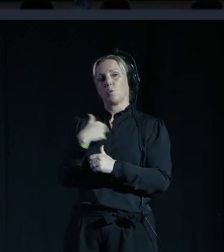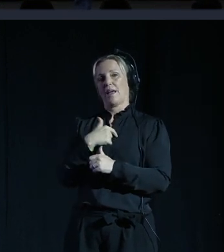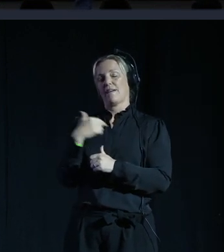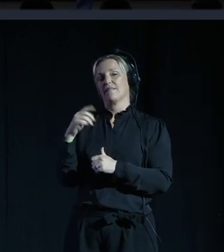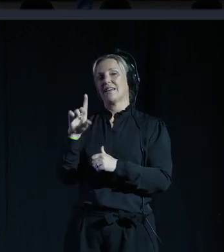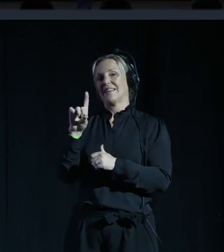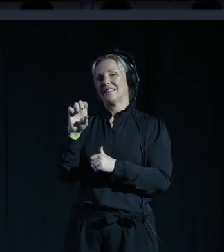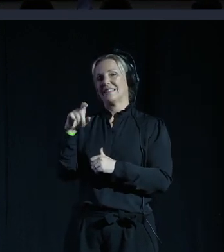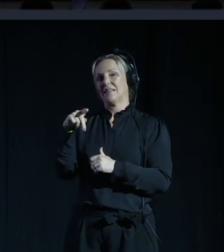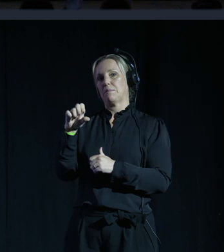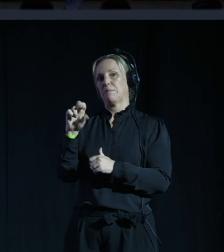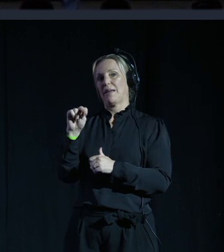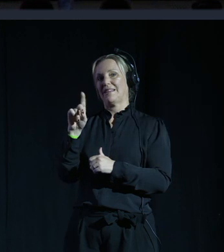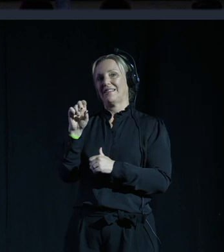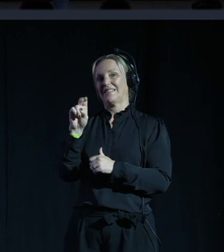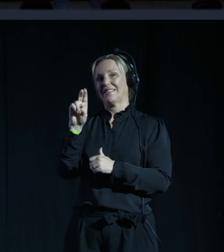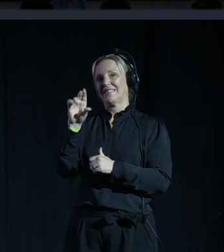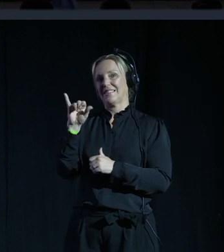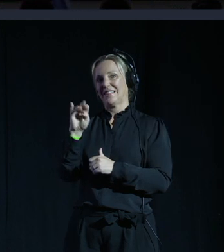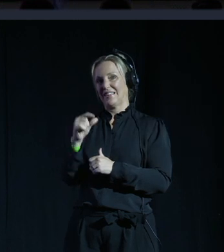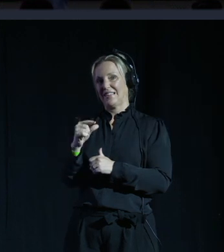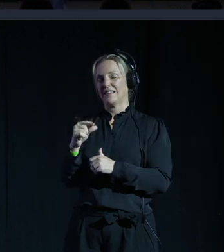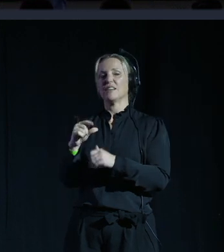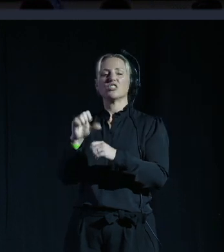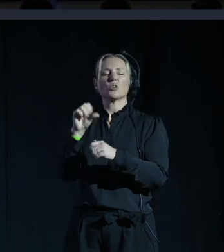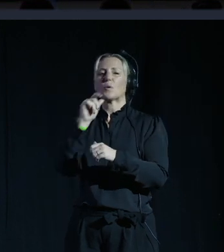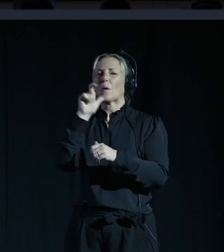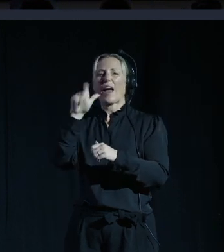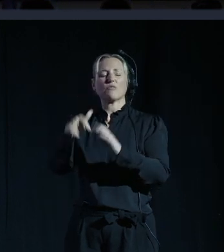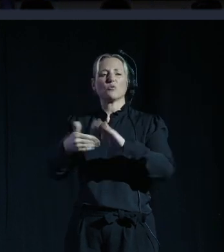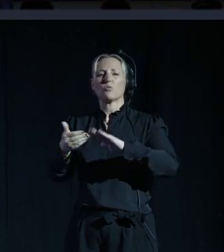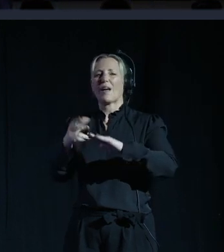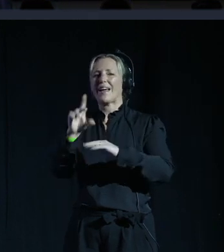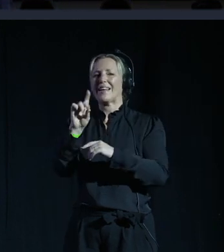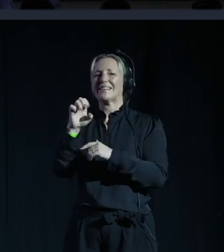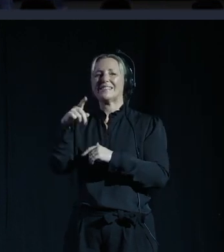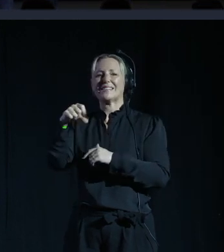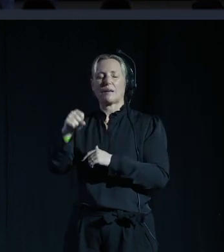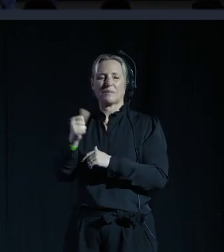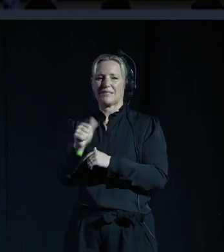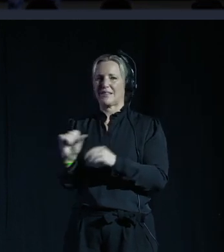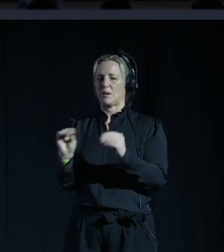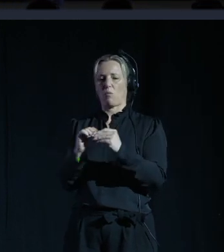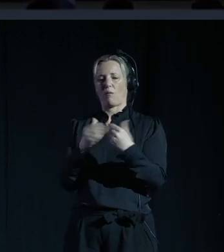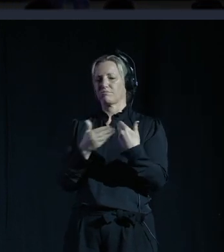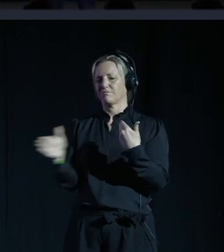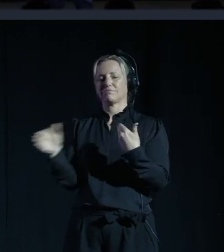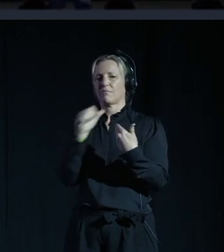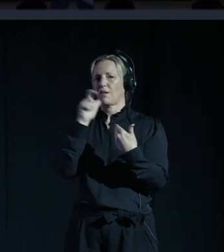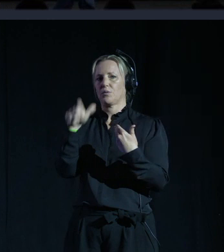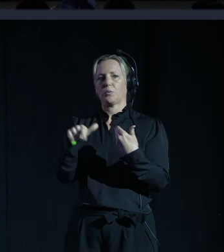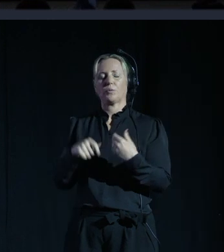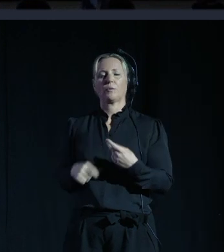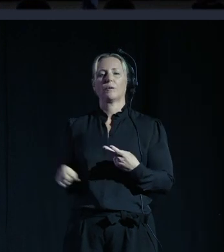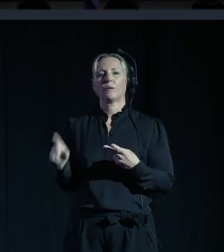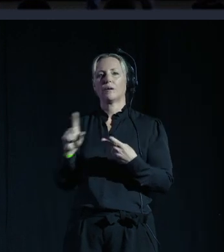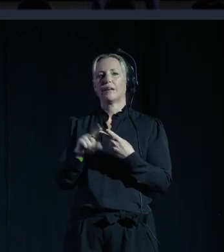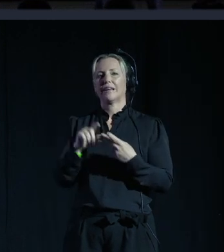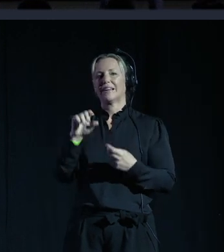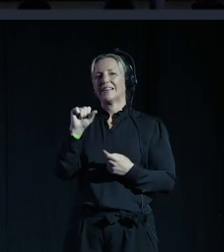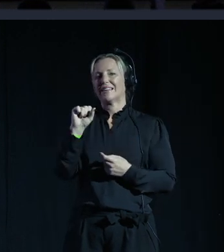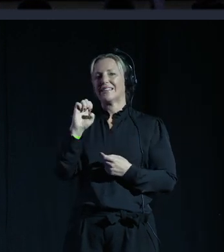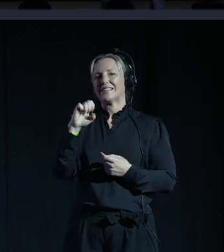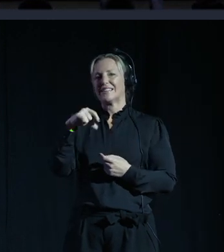you, so you don't have to run deps anymore. It's a great way for you to save time. We've also integrated SQL linting